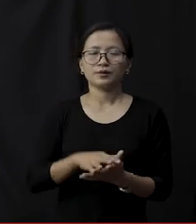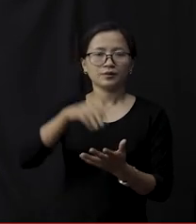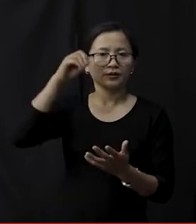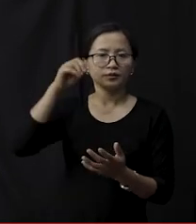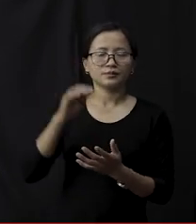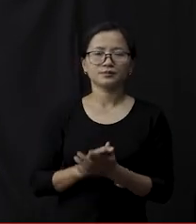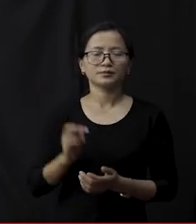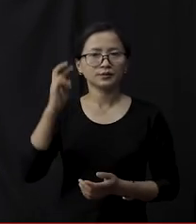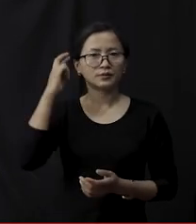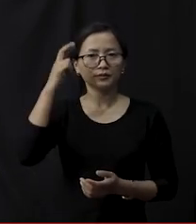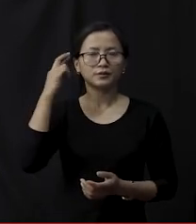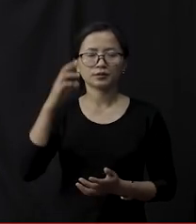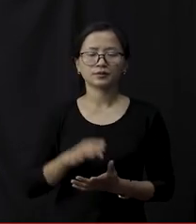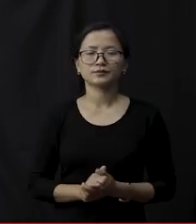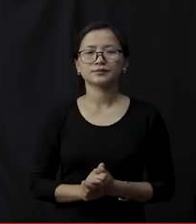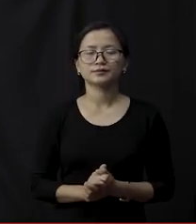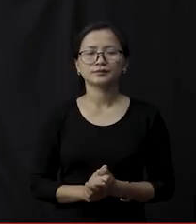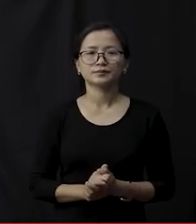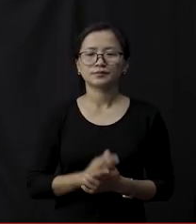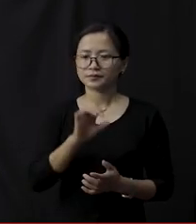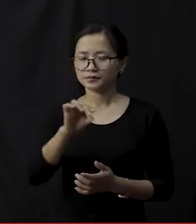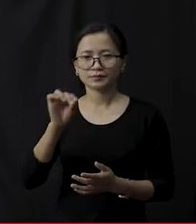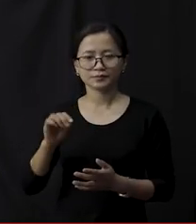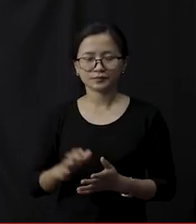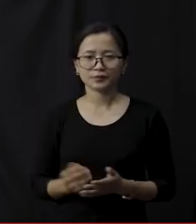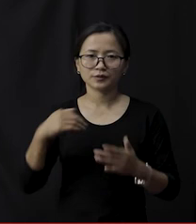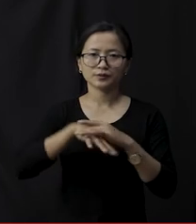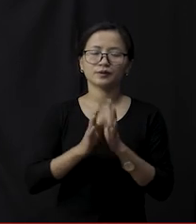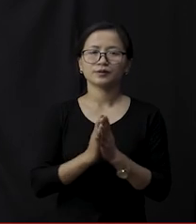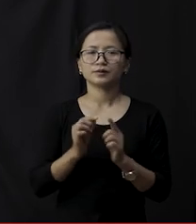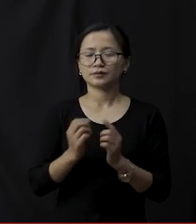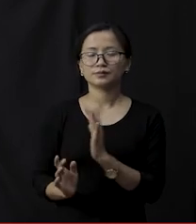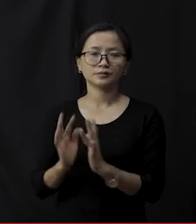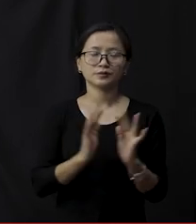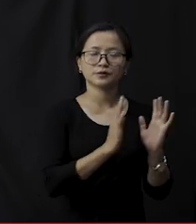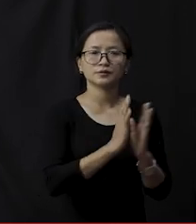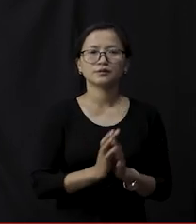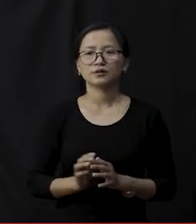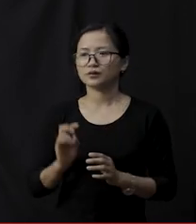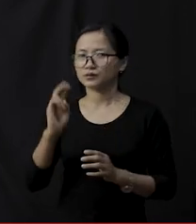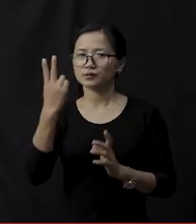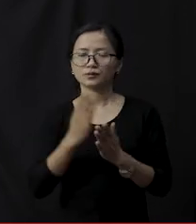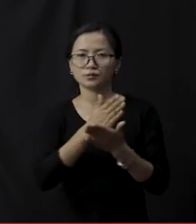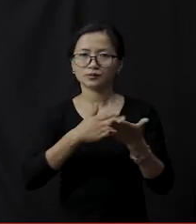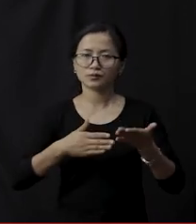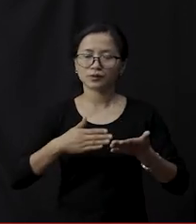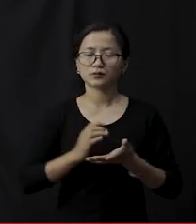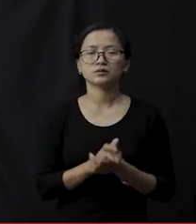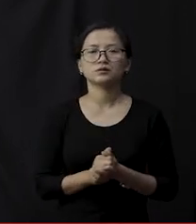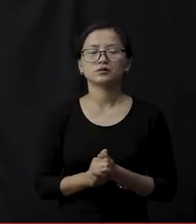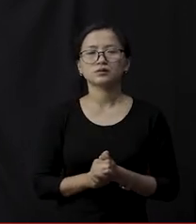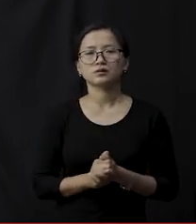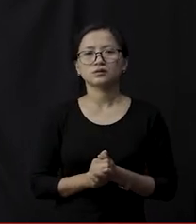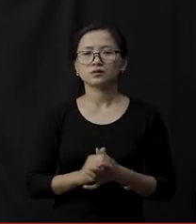plant. So students, in plants, we generally categorize them into two parts. That is